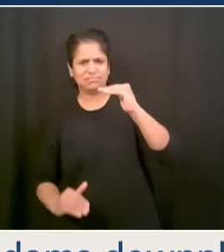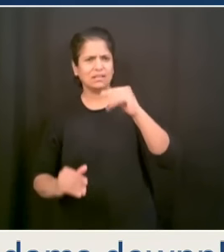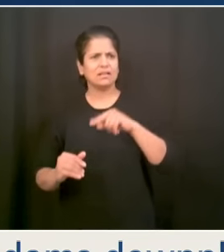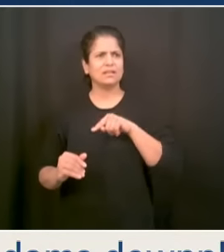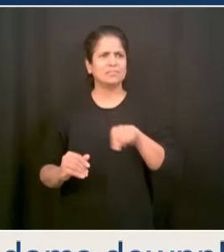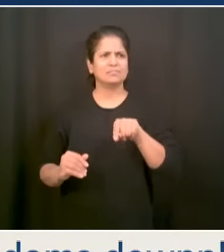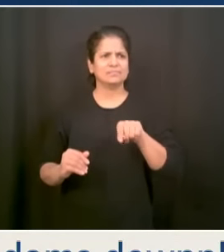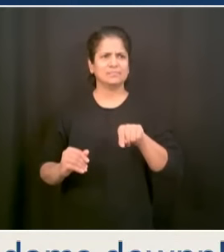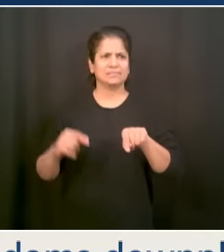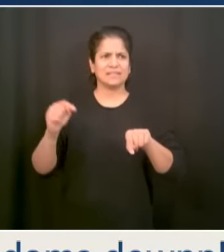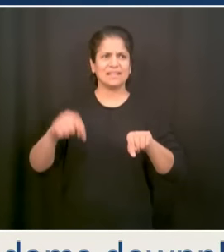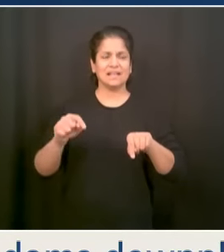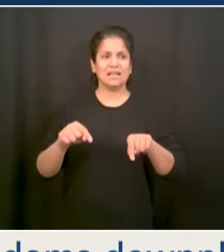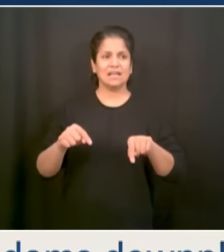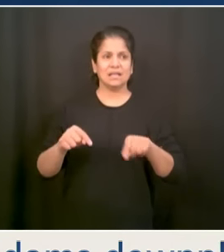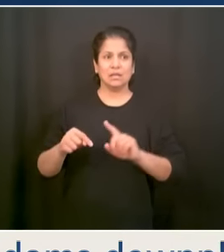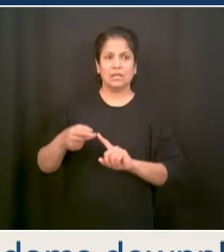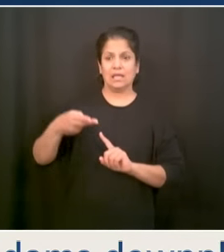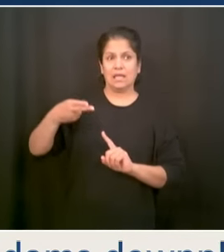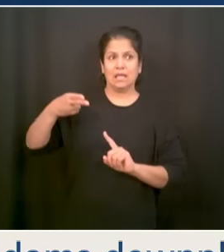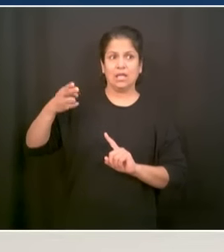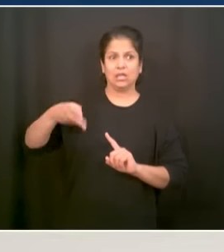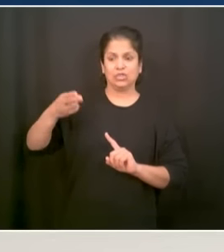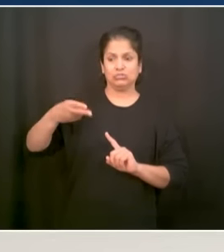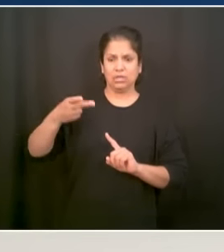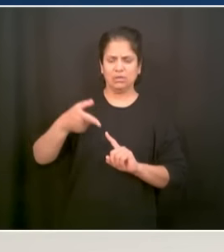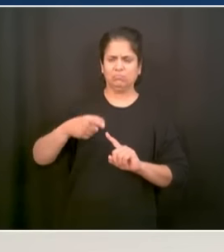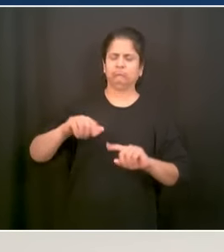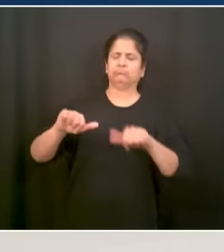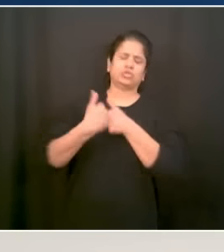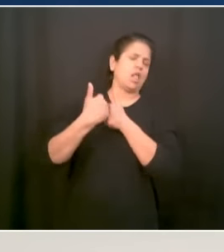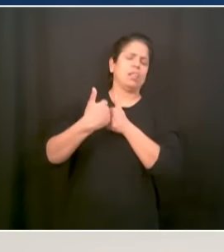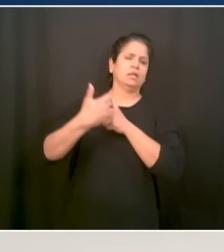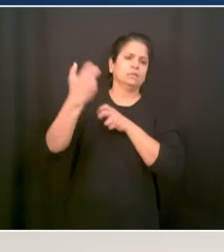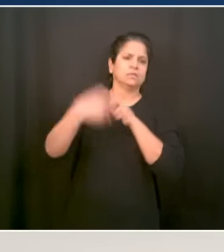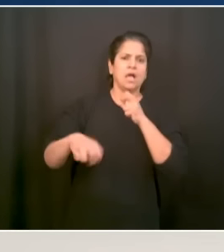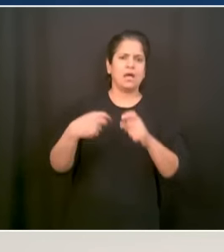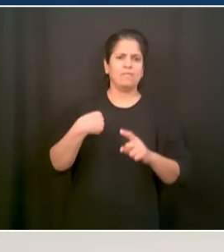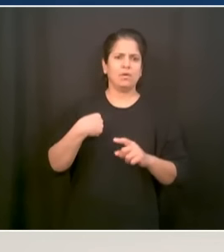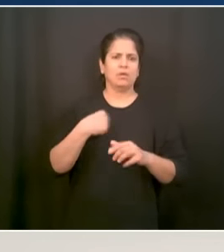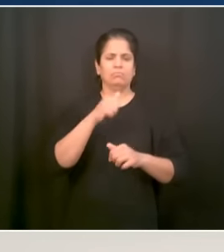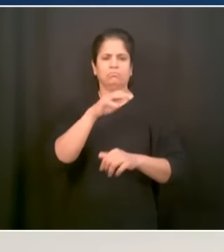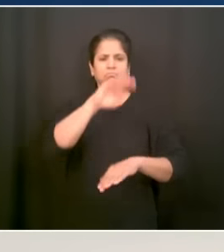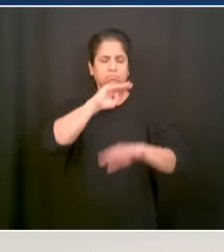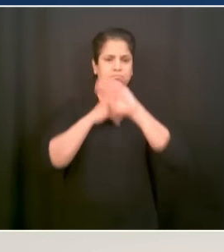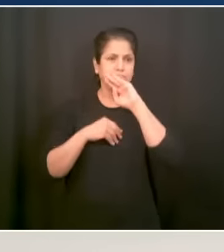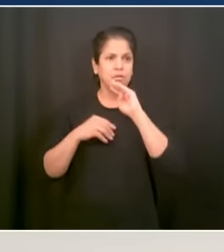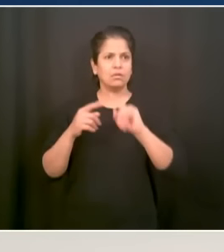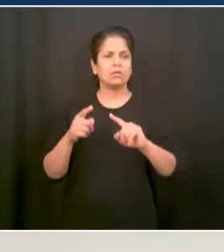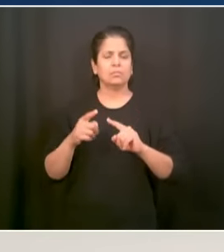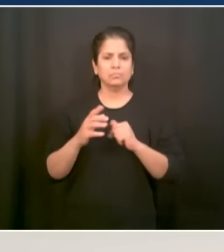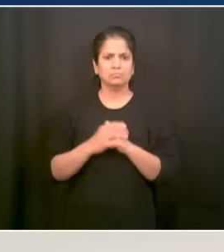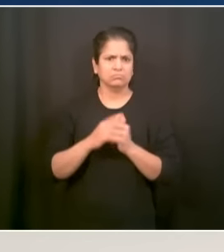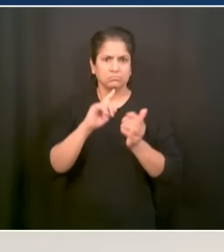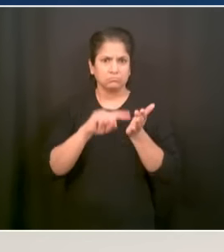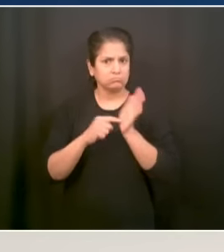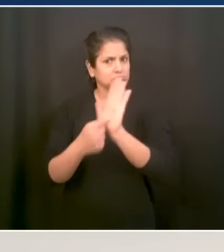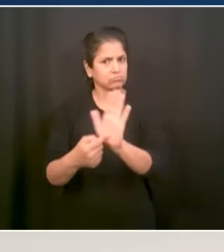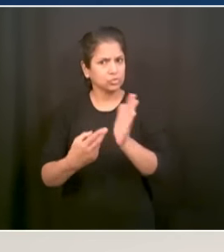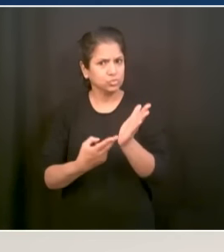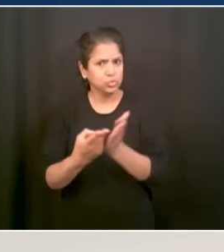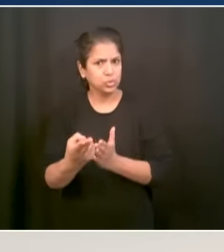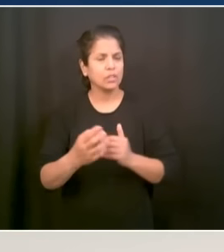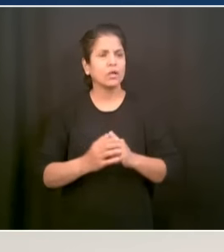and it demands an honest response. Time and again, Adams kicked the can of responsibility down the